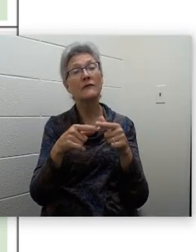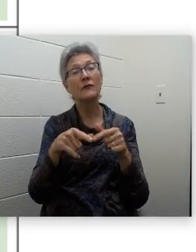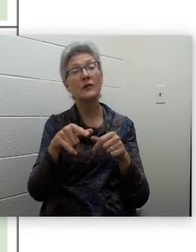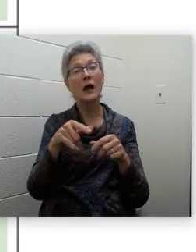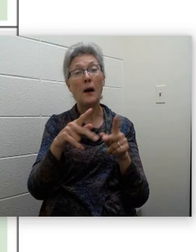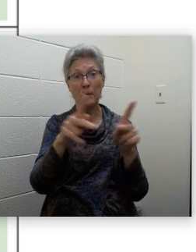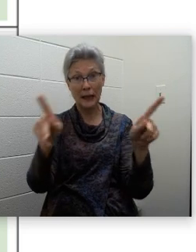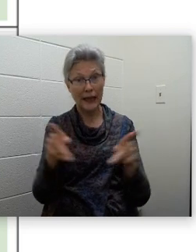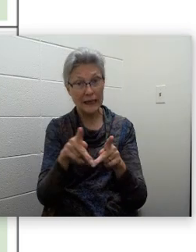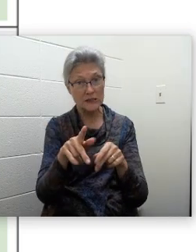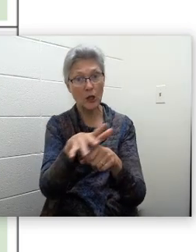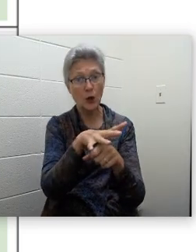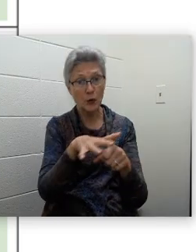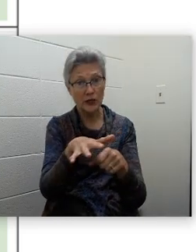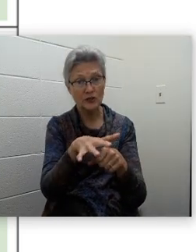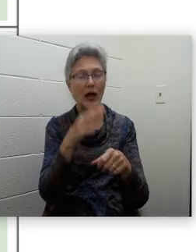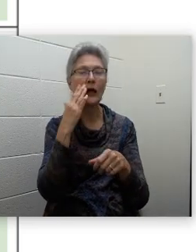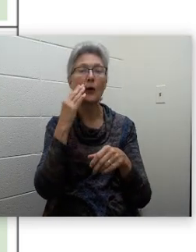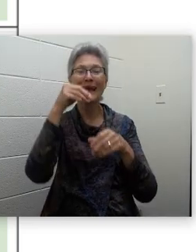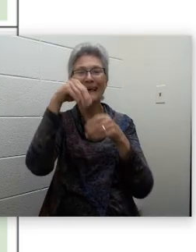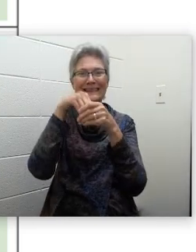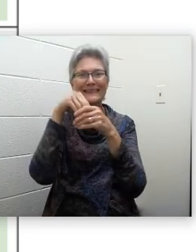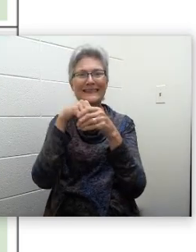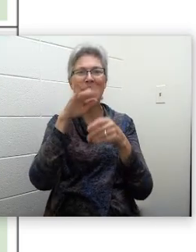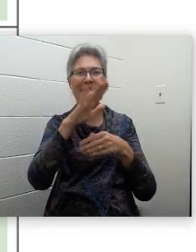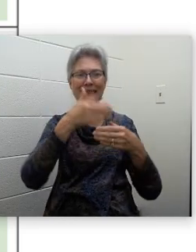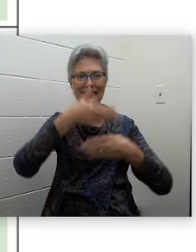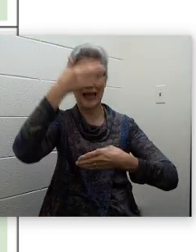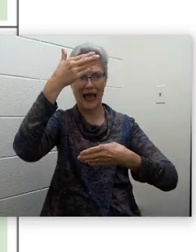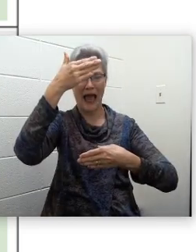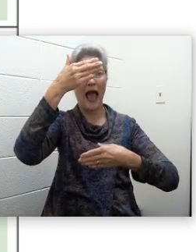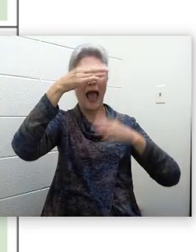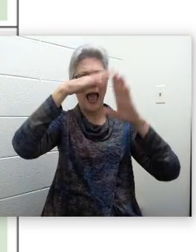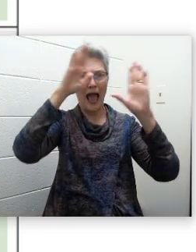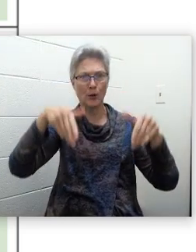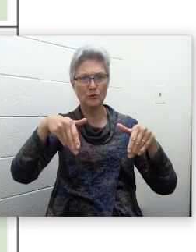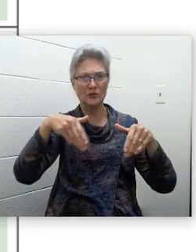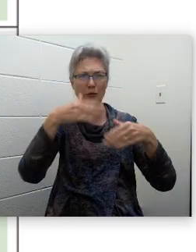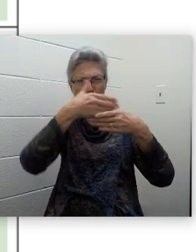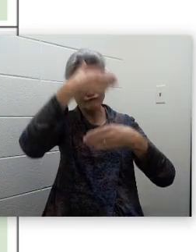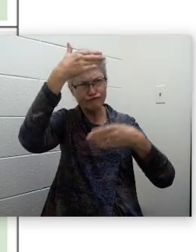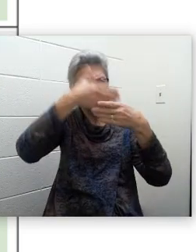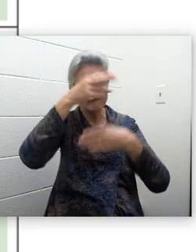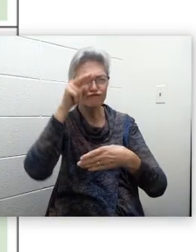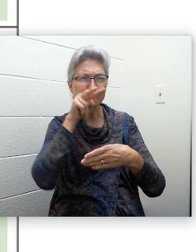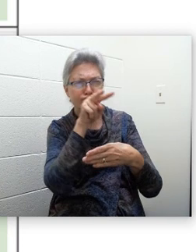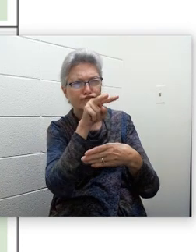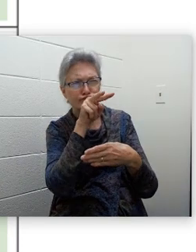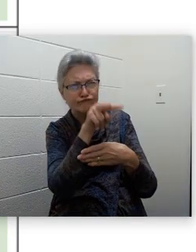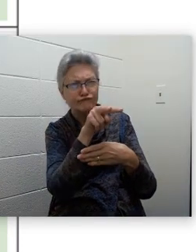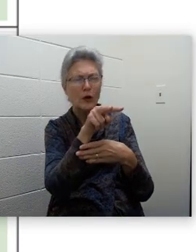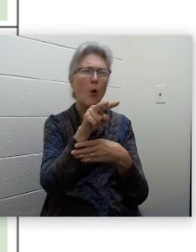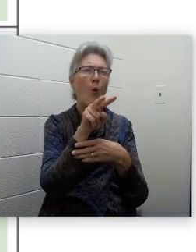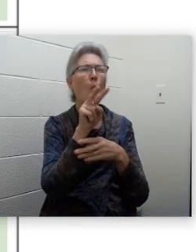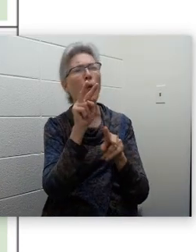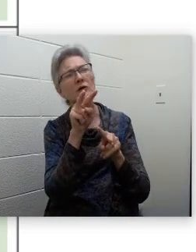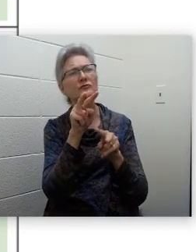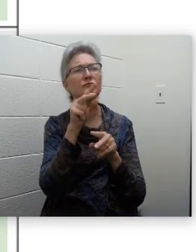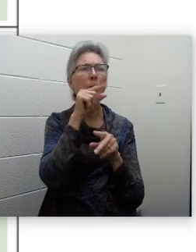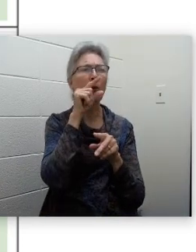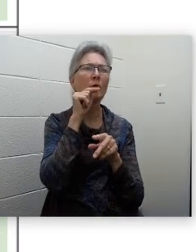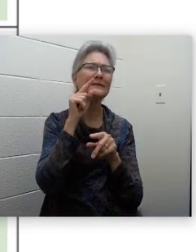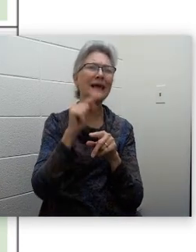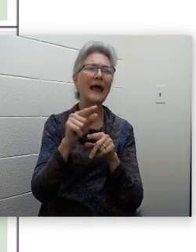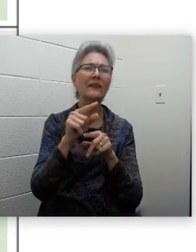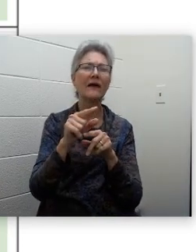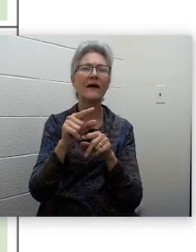location, I know that he's inside his home because I remember he was looking out through his window and watching the birds at the